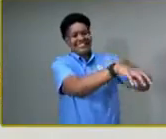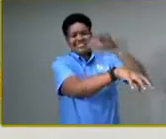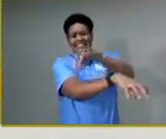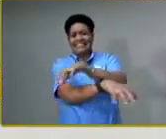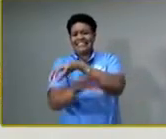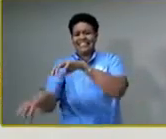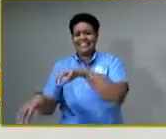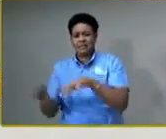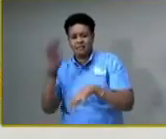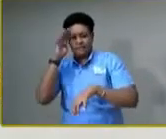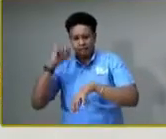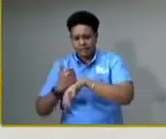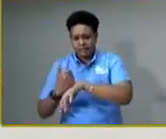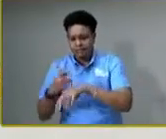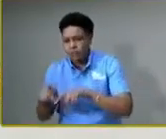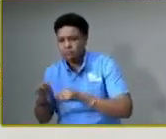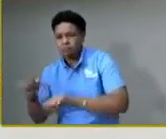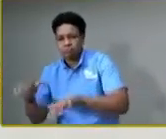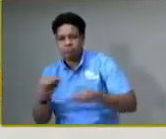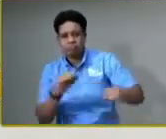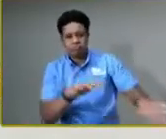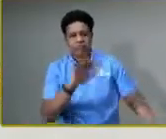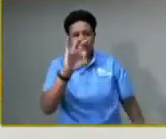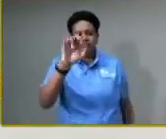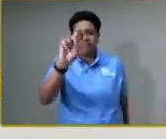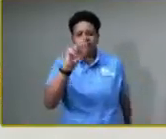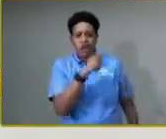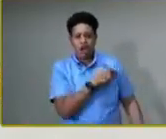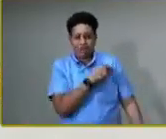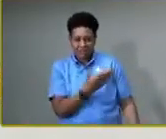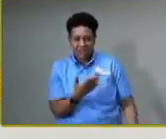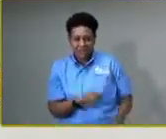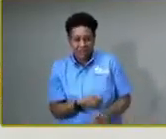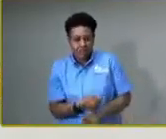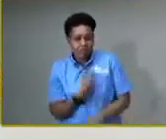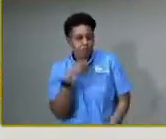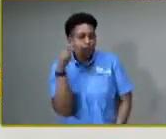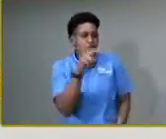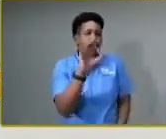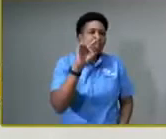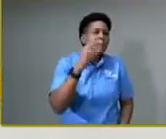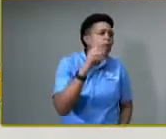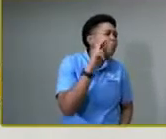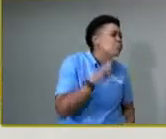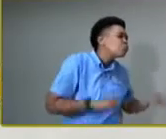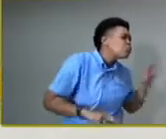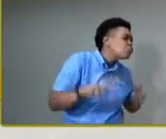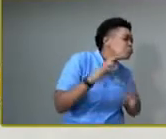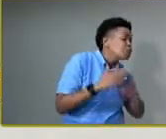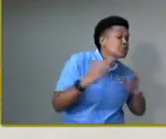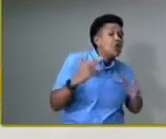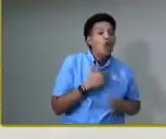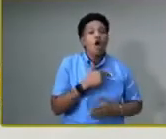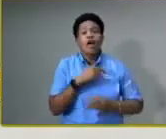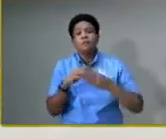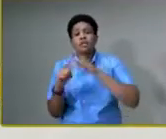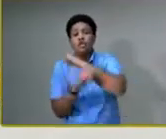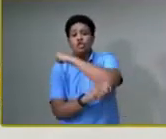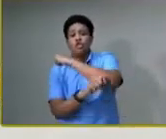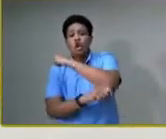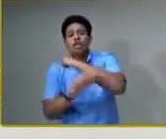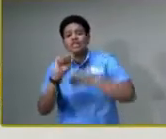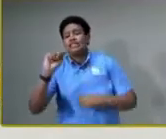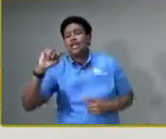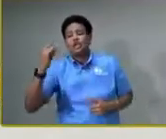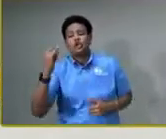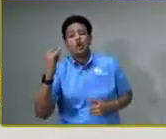our capacity, field hospitals are being built. As I said earlier, we visited Falmouth General Hospital in Trelawney, St.